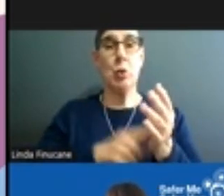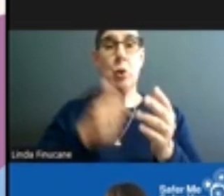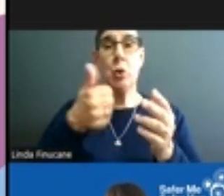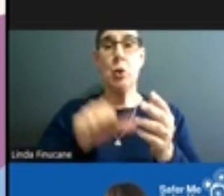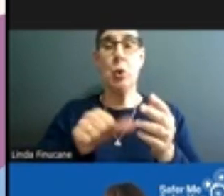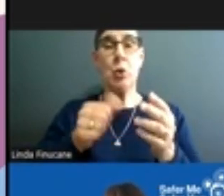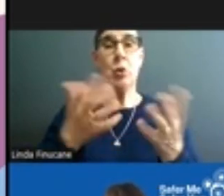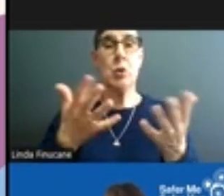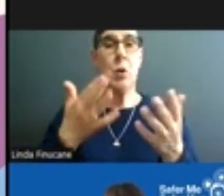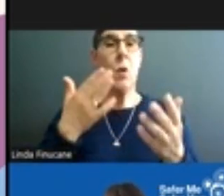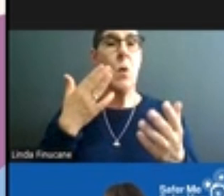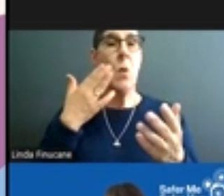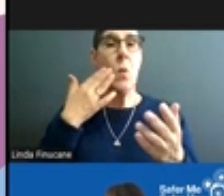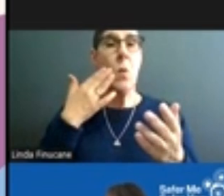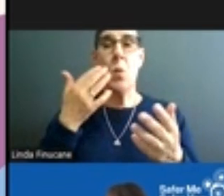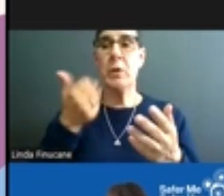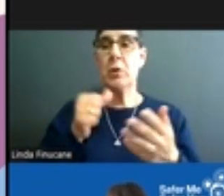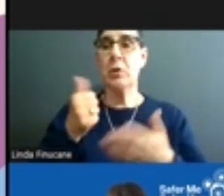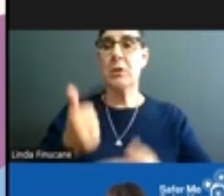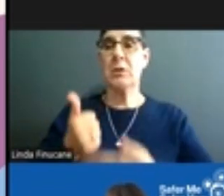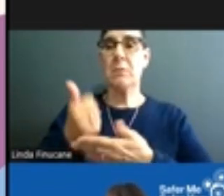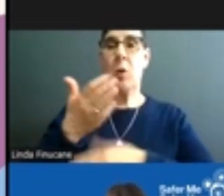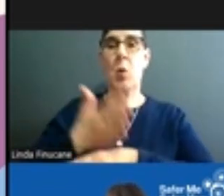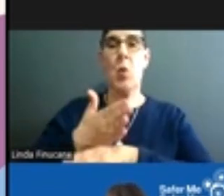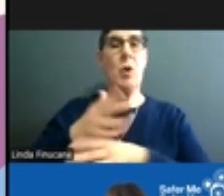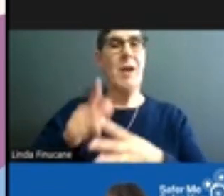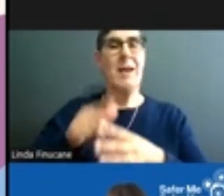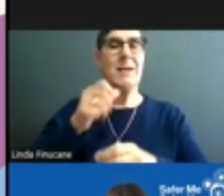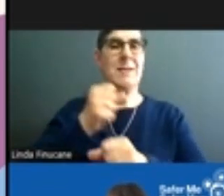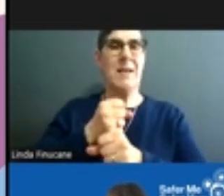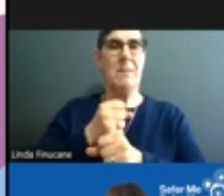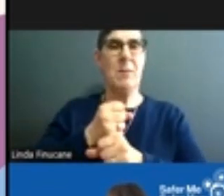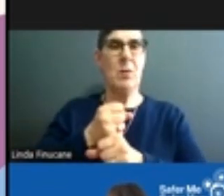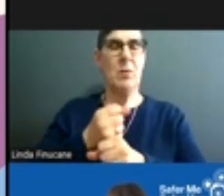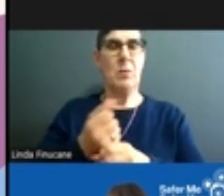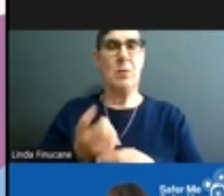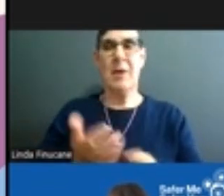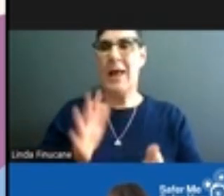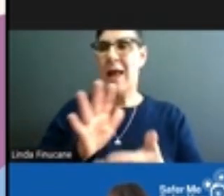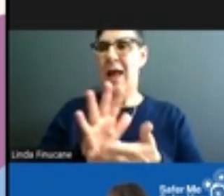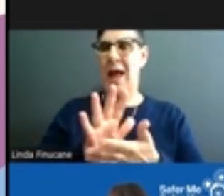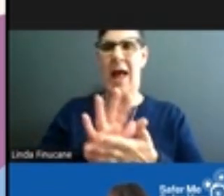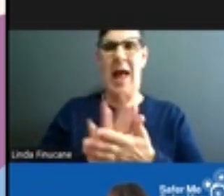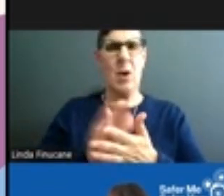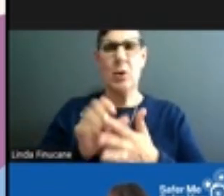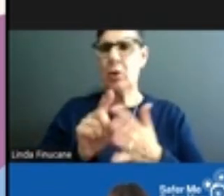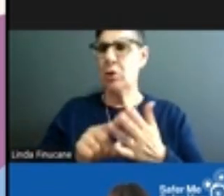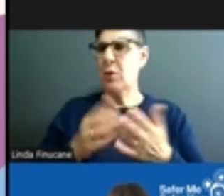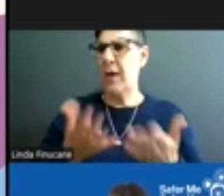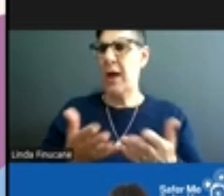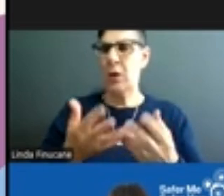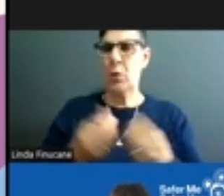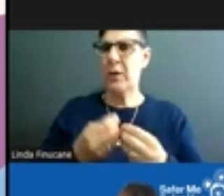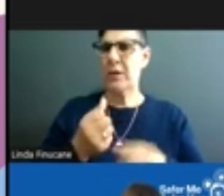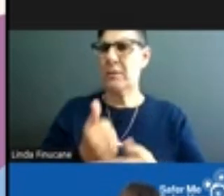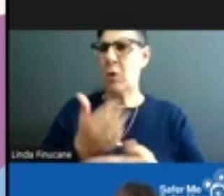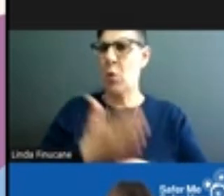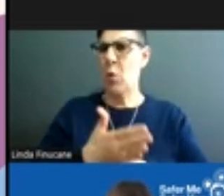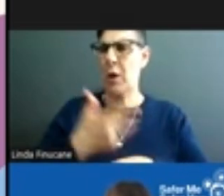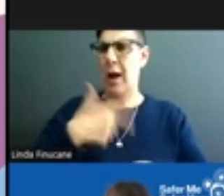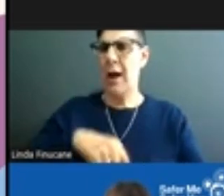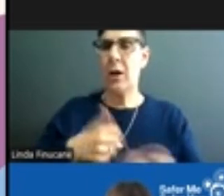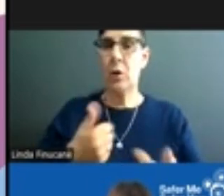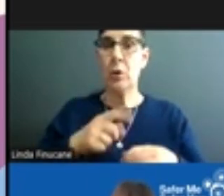like when you're using a support worker, for example? Like, how does it come to play? Yeah, And really good question. Sorry,